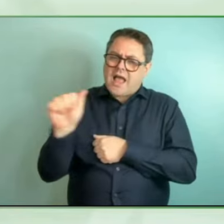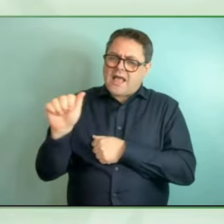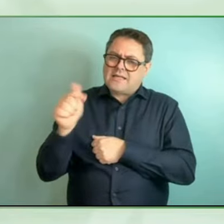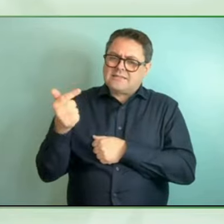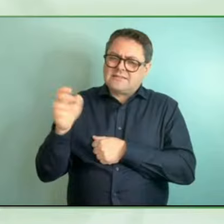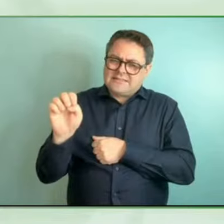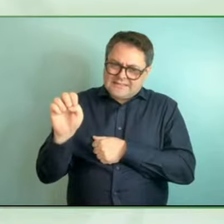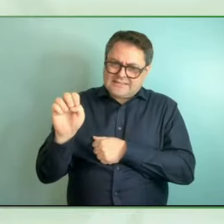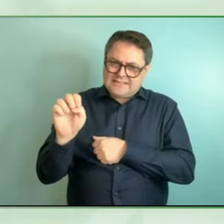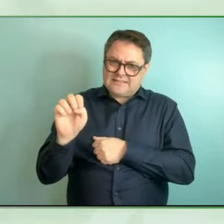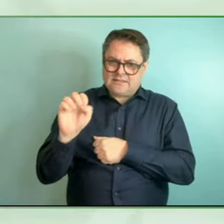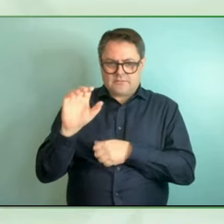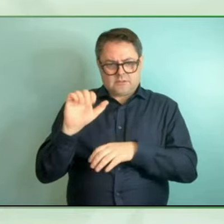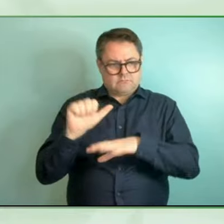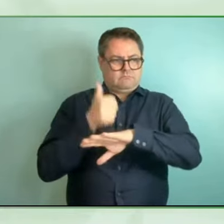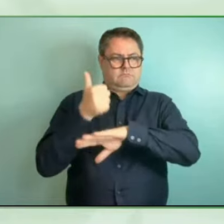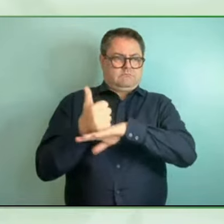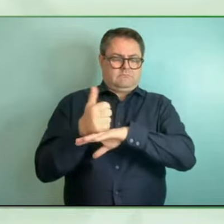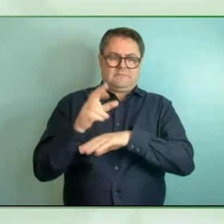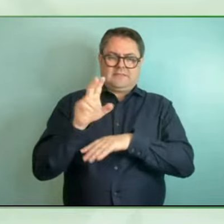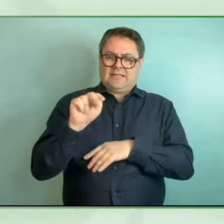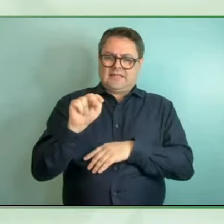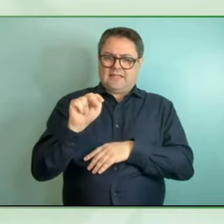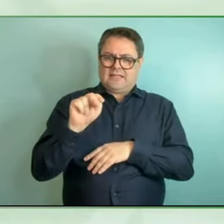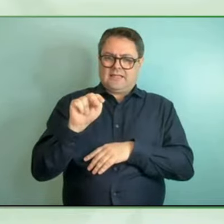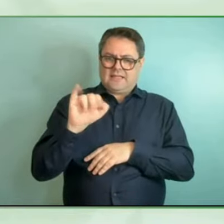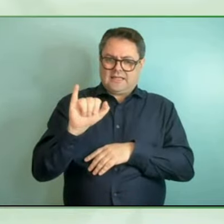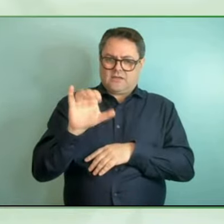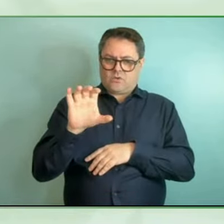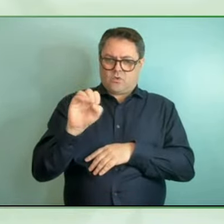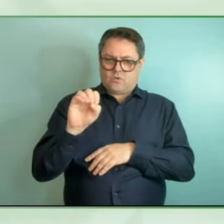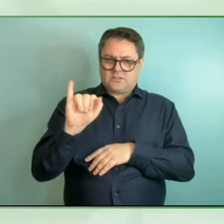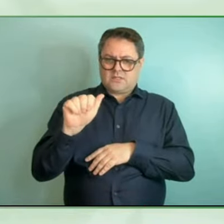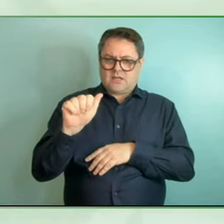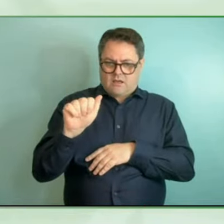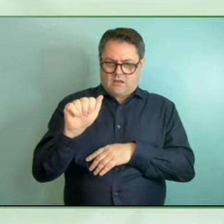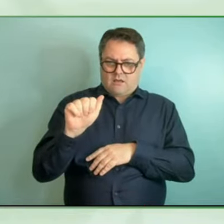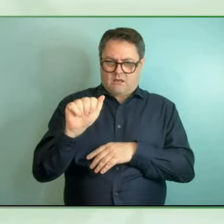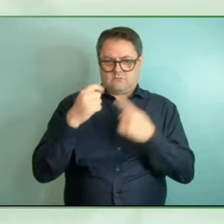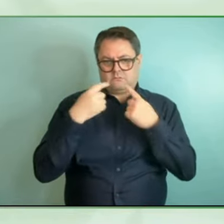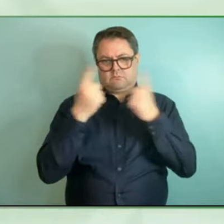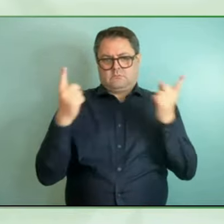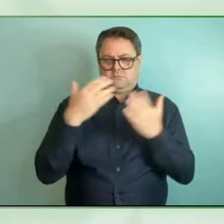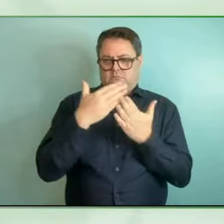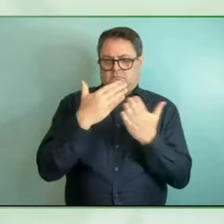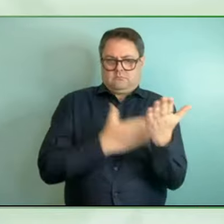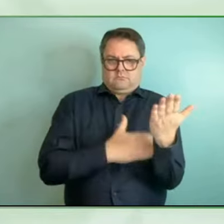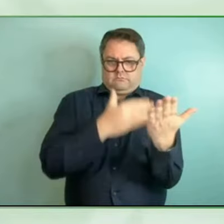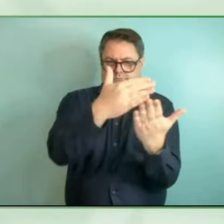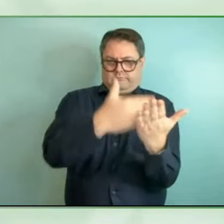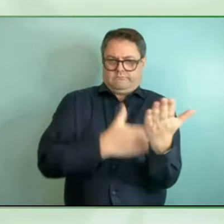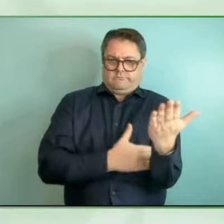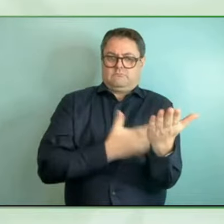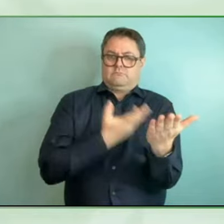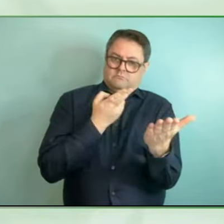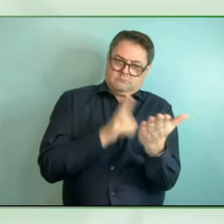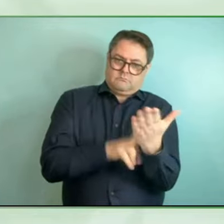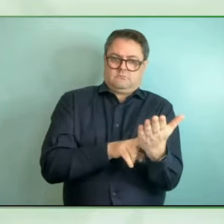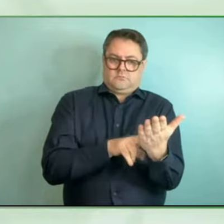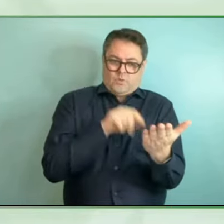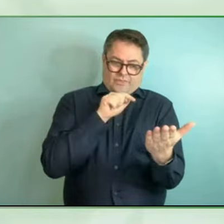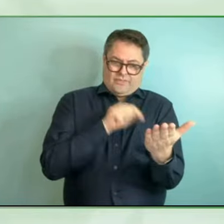is the Nicosia Declaration and how would that help to finally get accessibility or